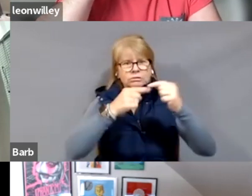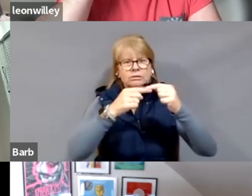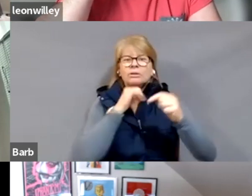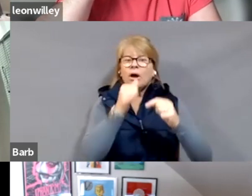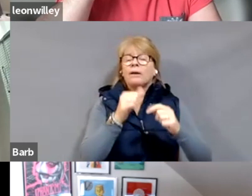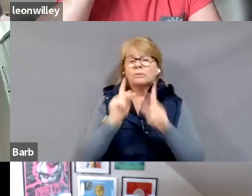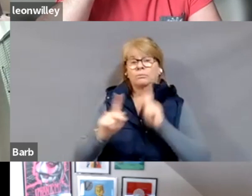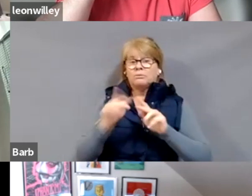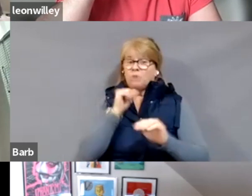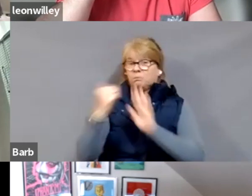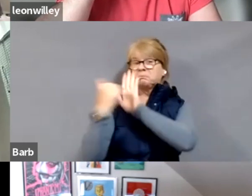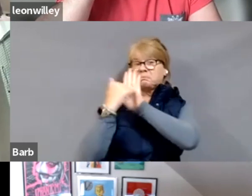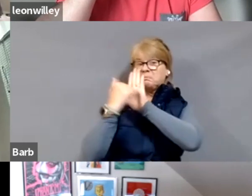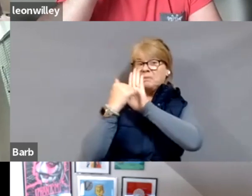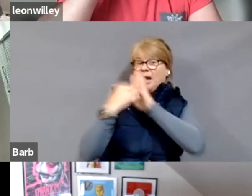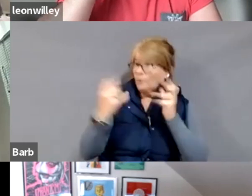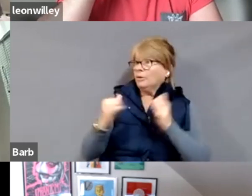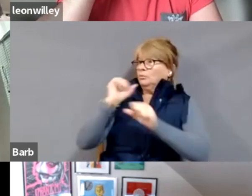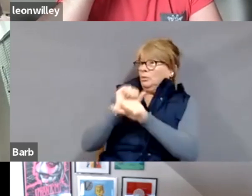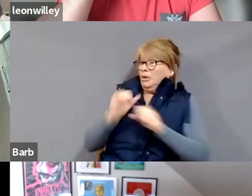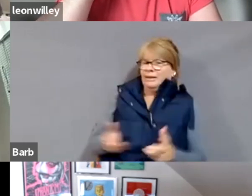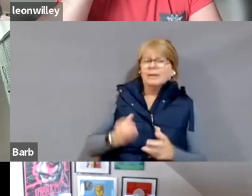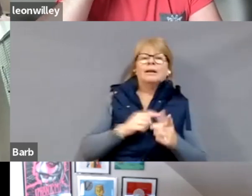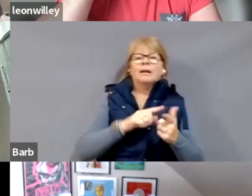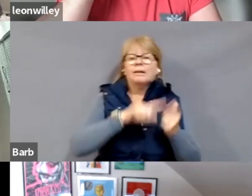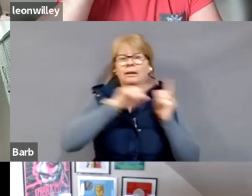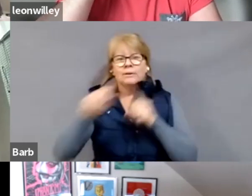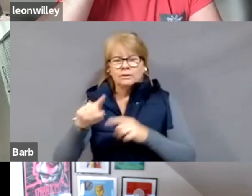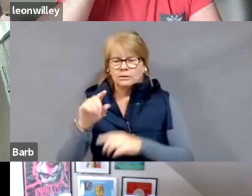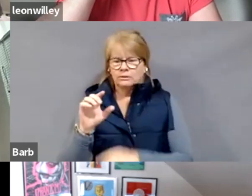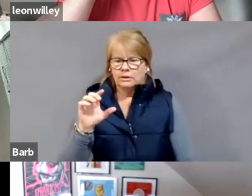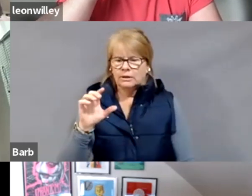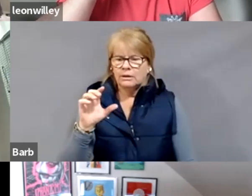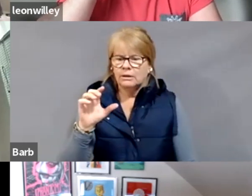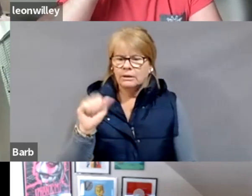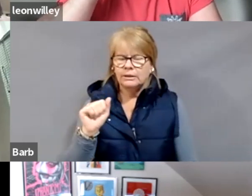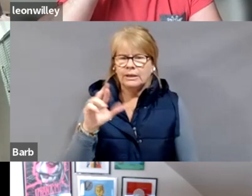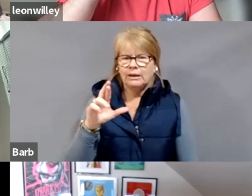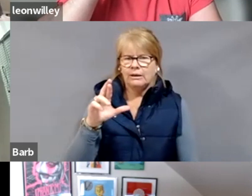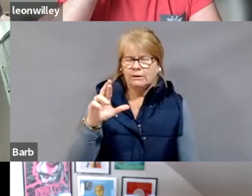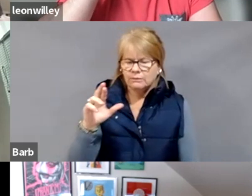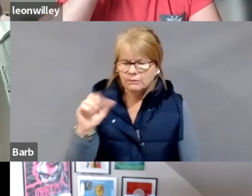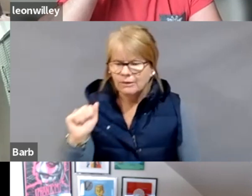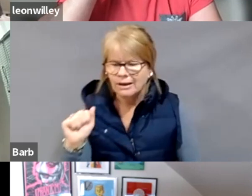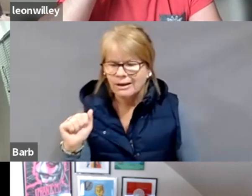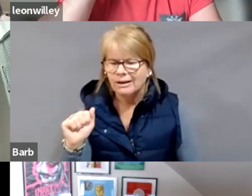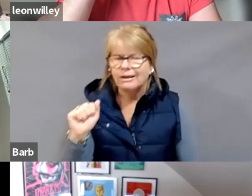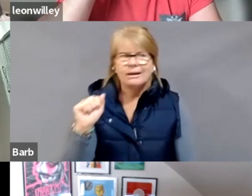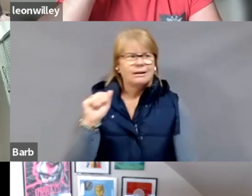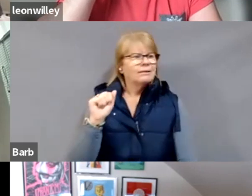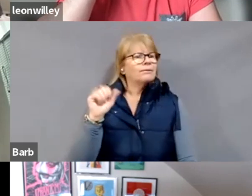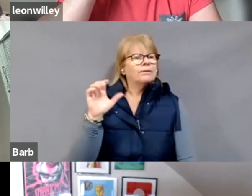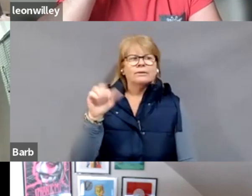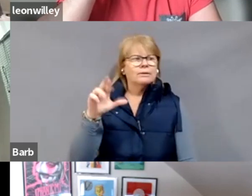on our doors to get in. And then I went to the Caravan Farm Theater. Again, that was an accident. I invented the role of